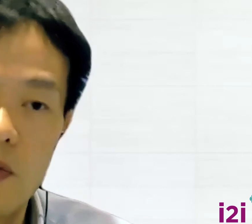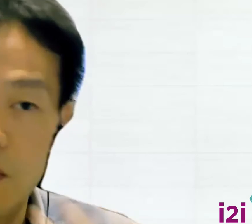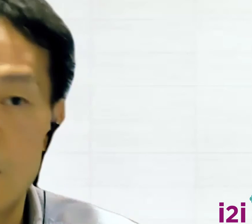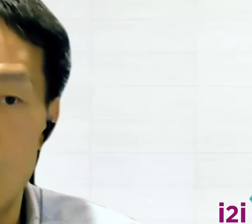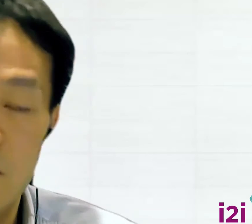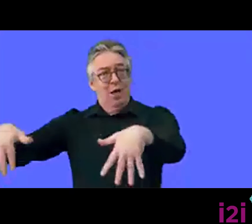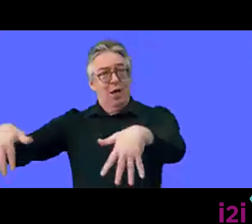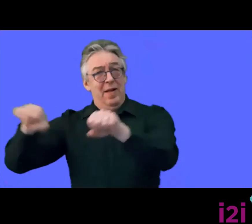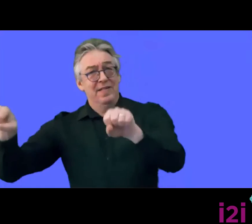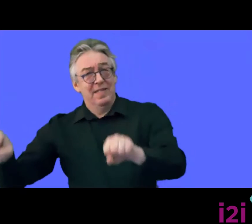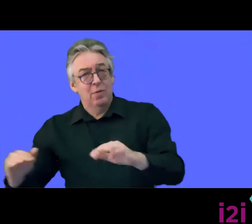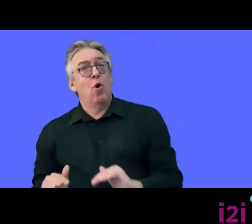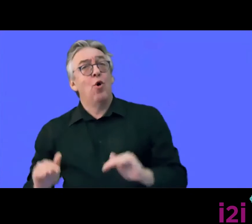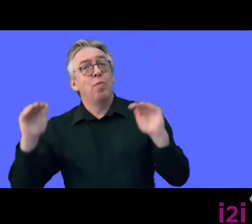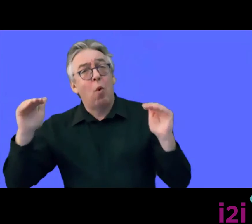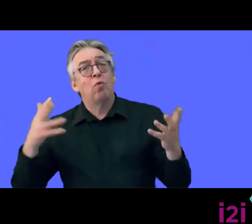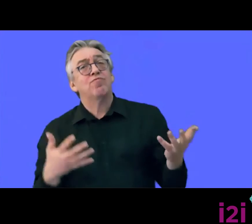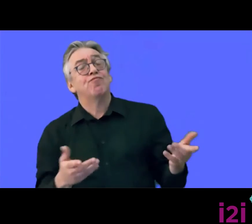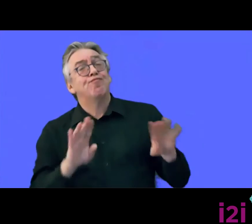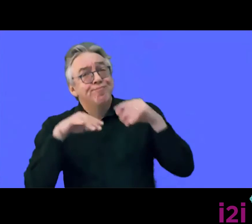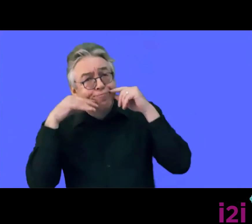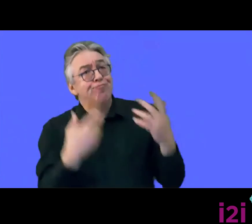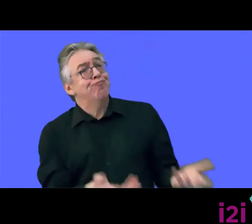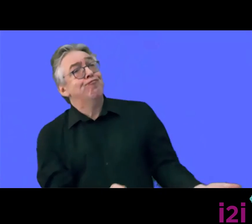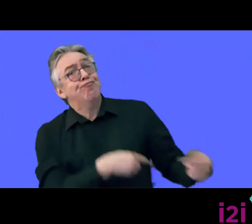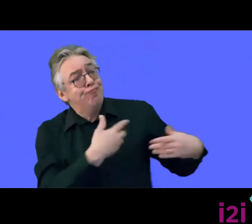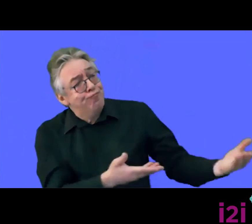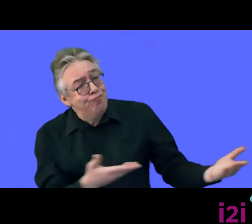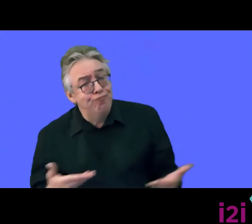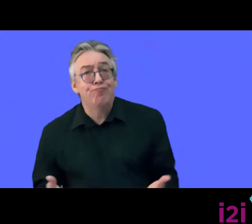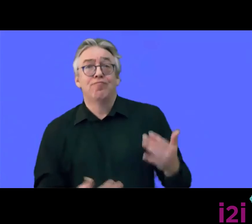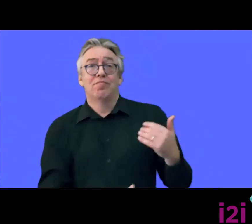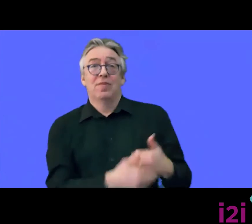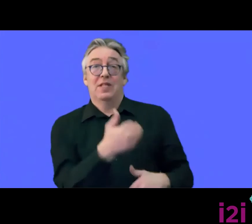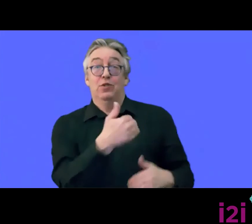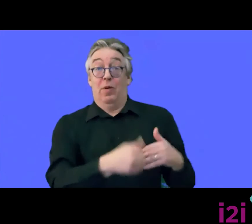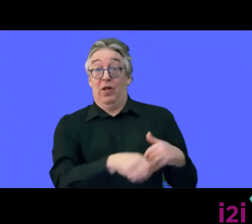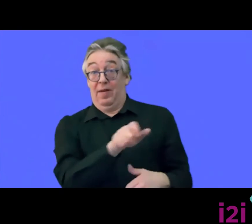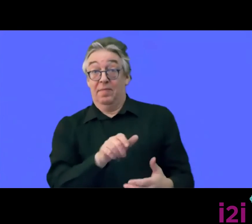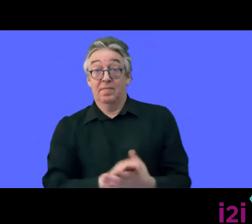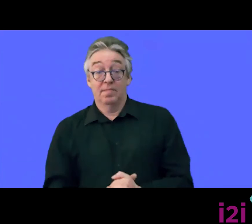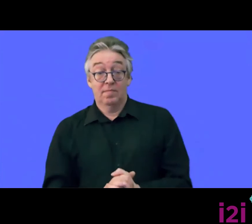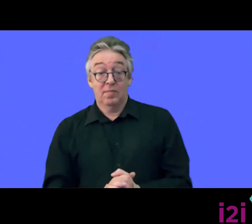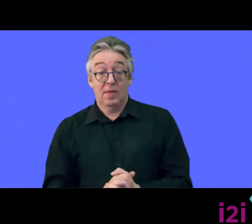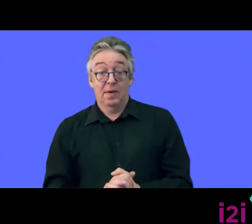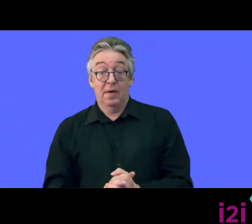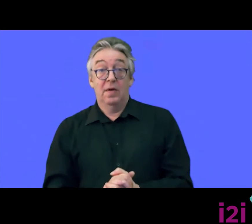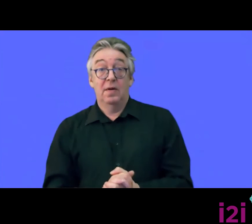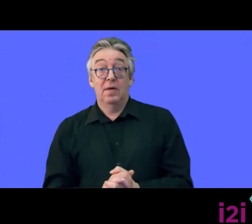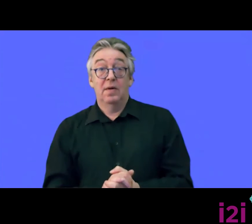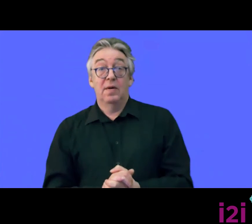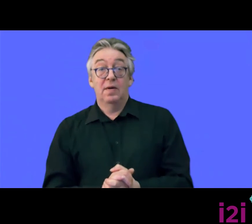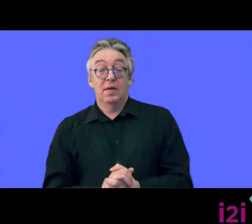inclusive or disability friendly. So that's the mainstreaming purpose. That's the mainstreaming part of it. And to do that,